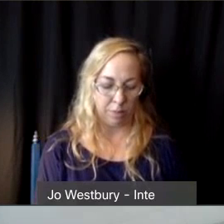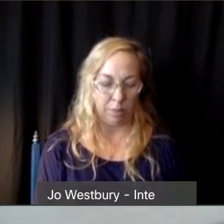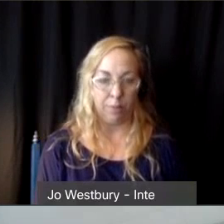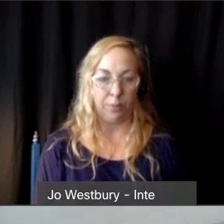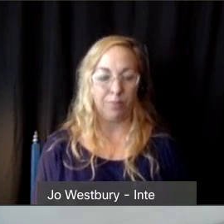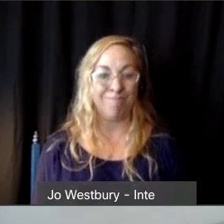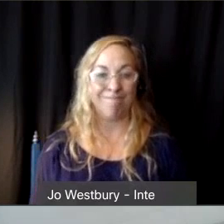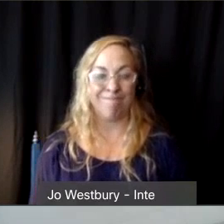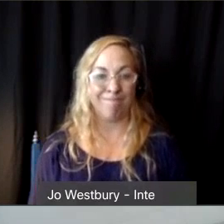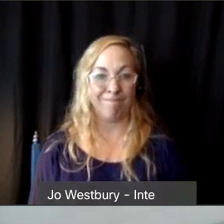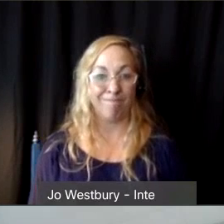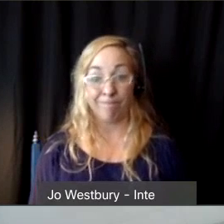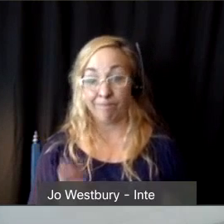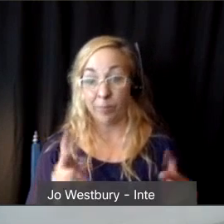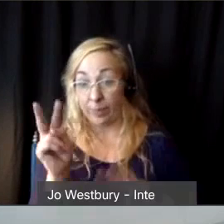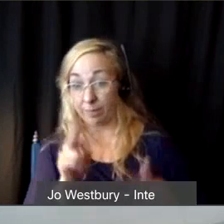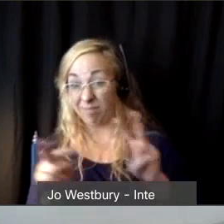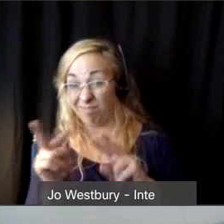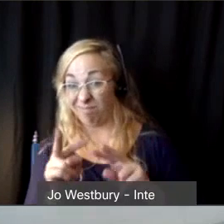So I don't see any other questions.